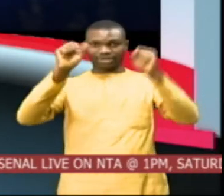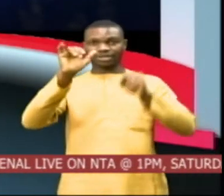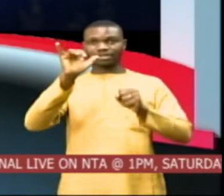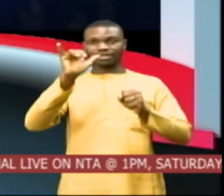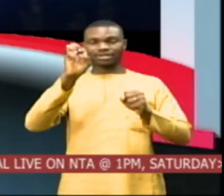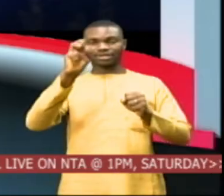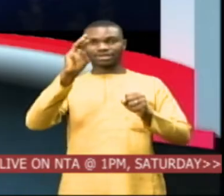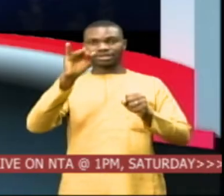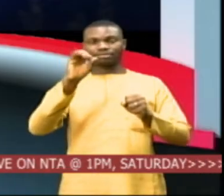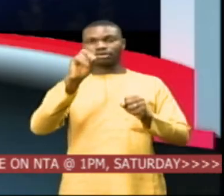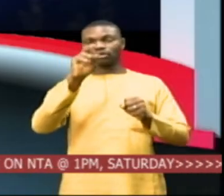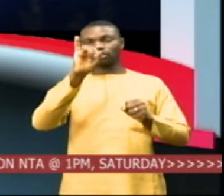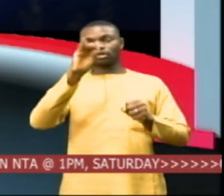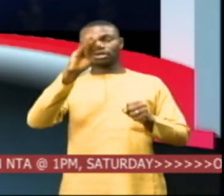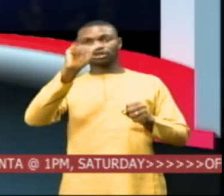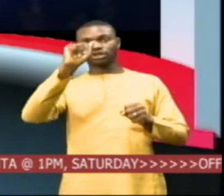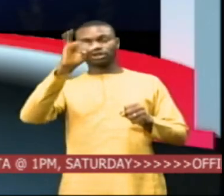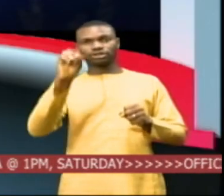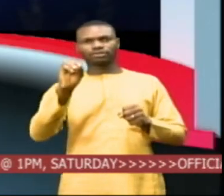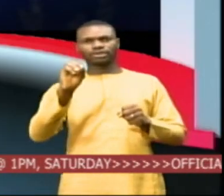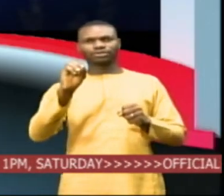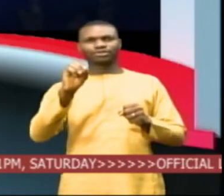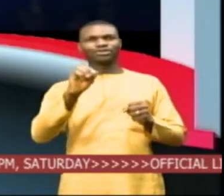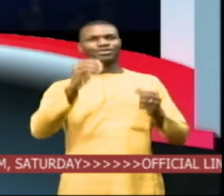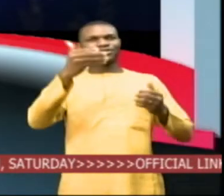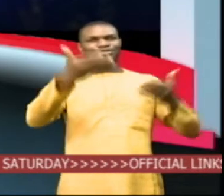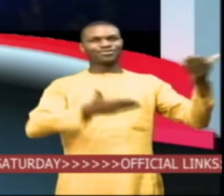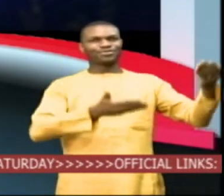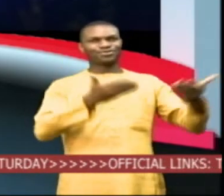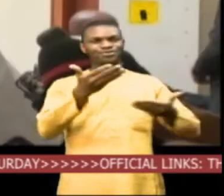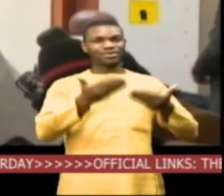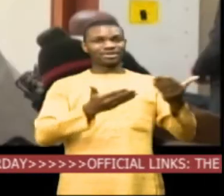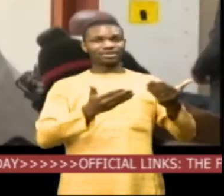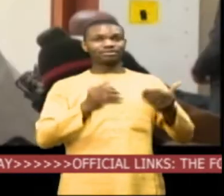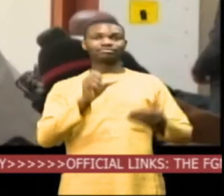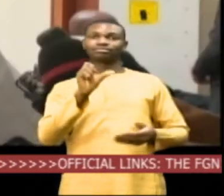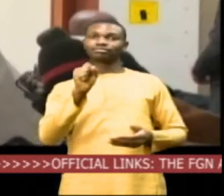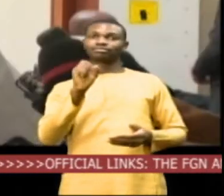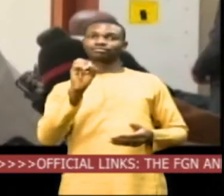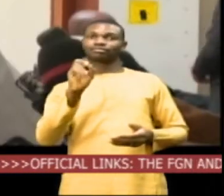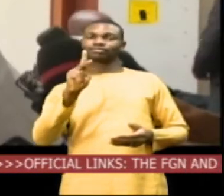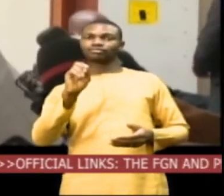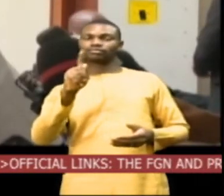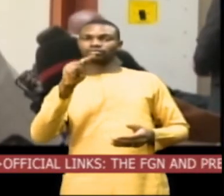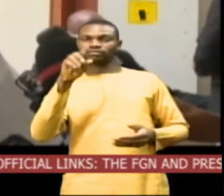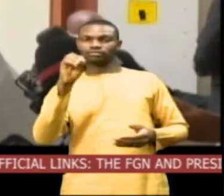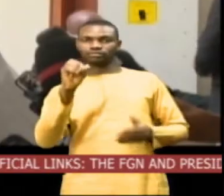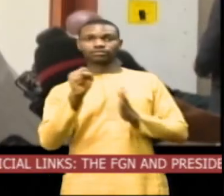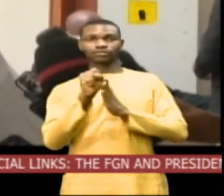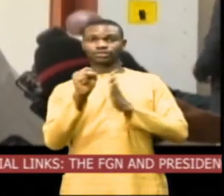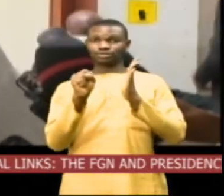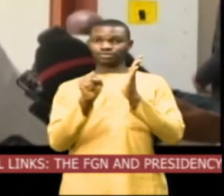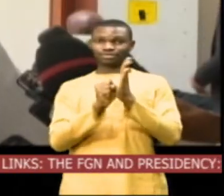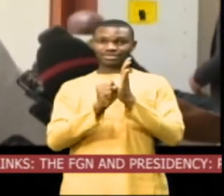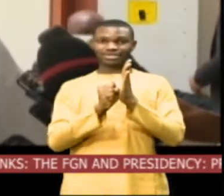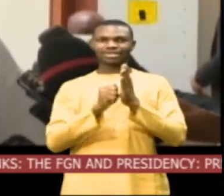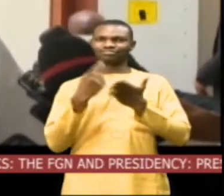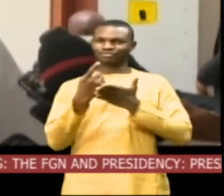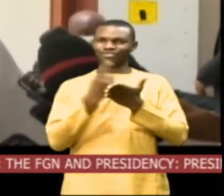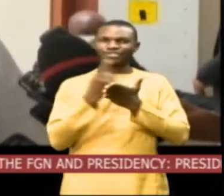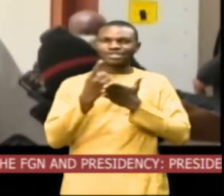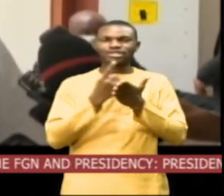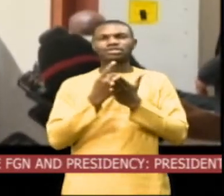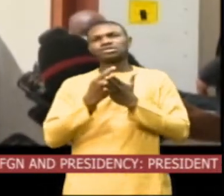this Friday received Aminu Tambuwal, Governor of Sokoto State. Issues of security challenges facing the state was